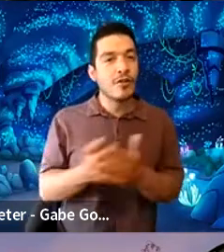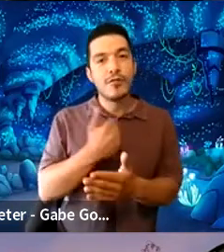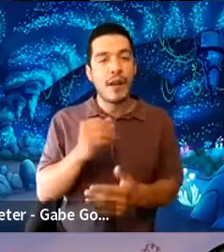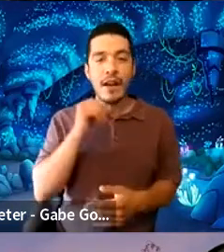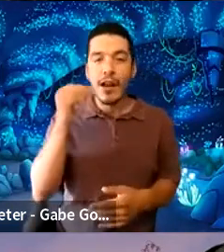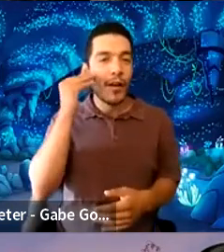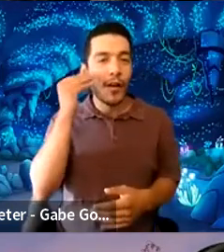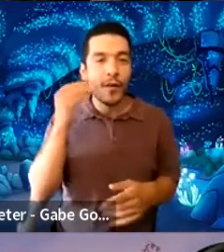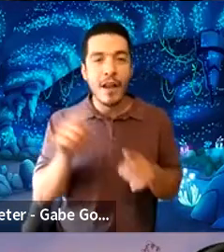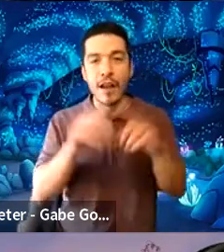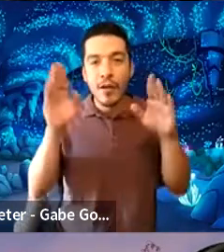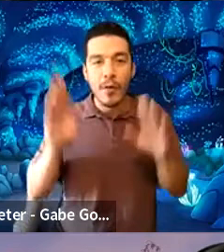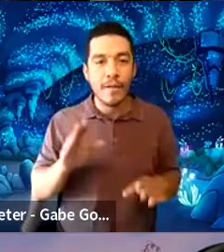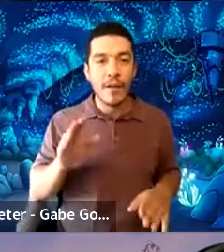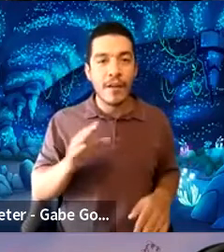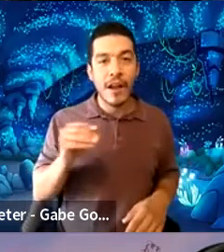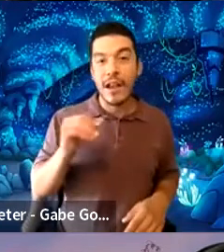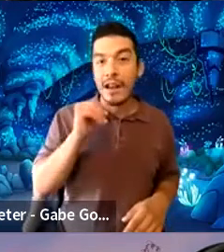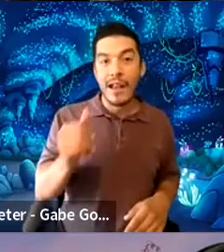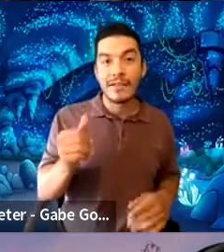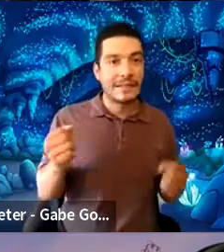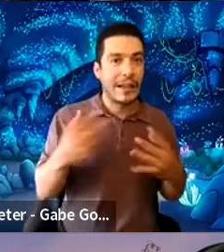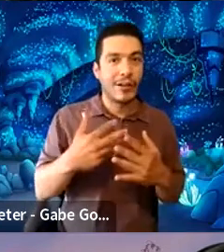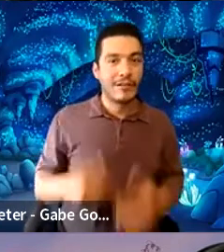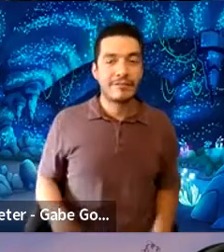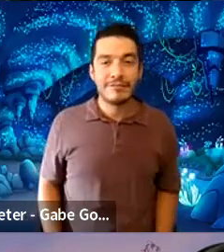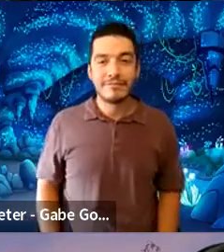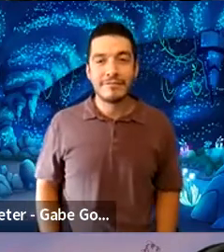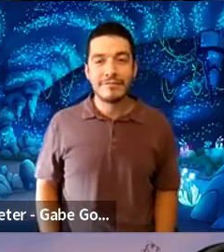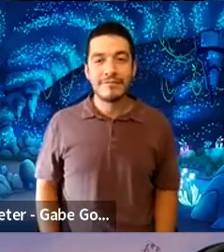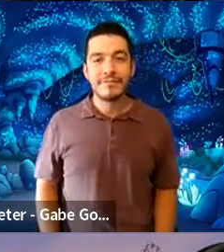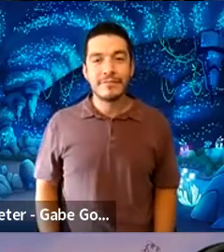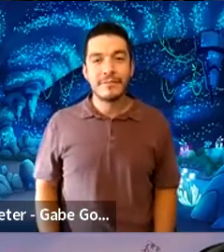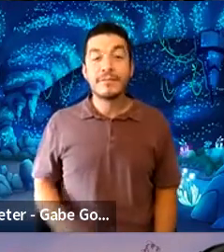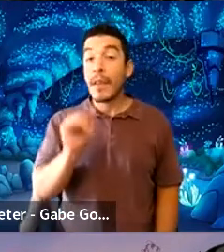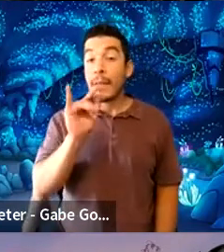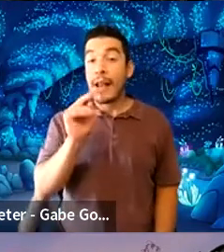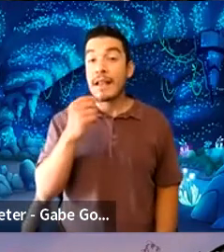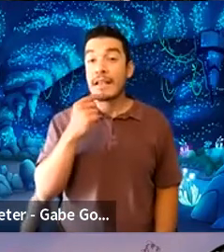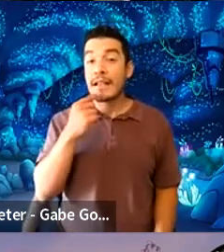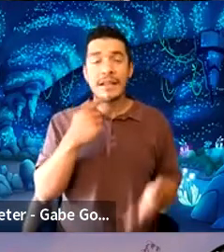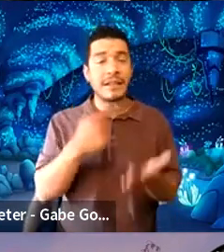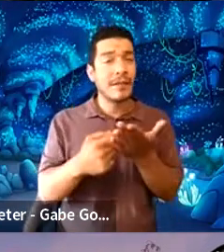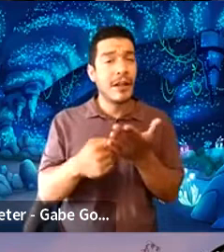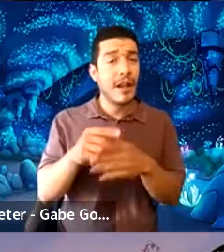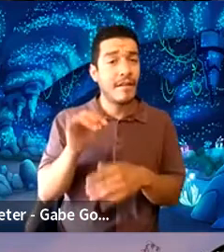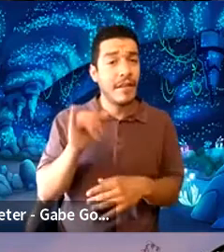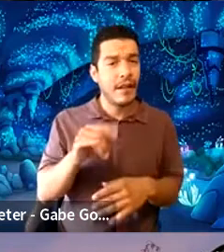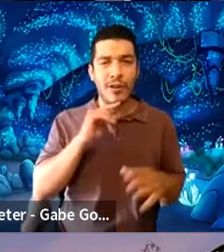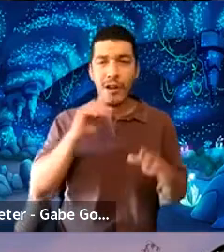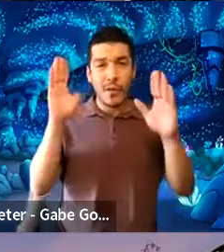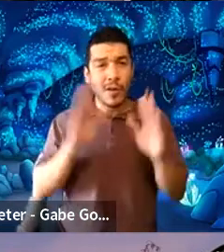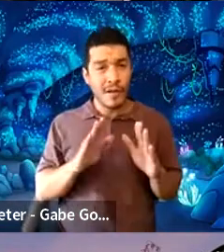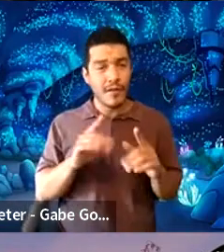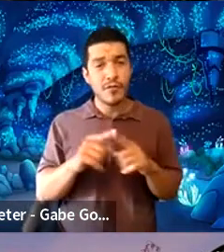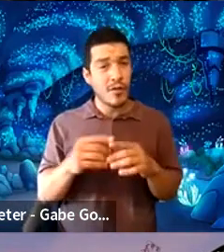as wonderful and not, you know, alarming. Well, and speaking of that, it's so wonderful